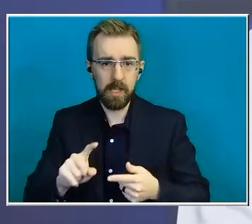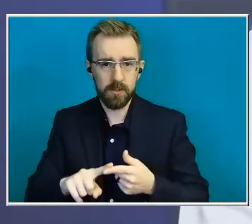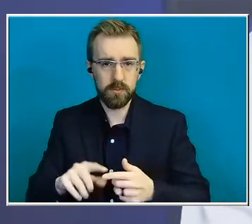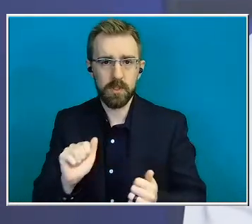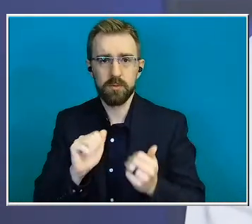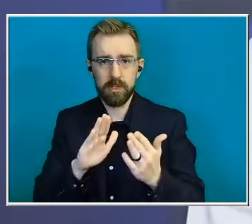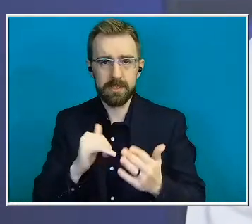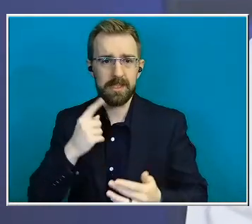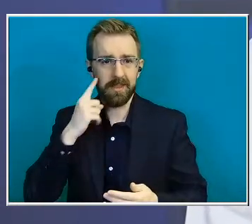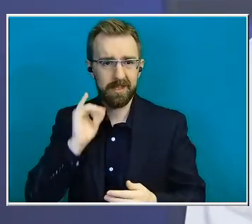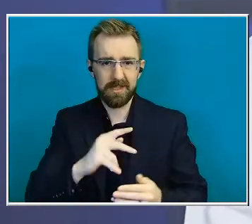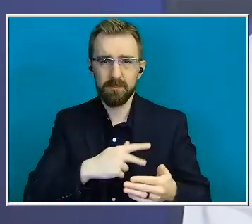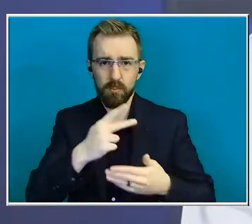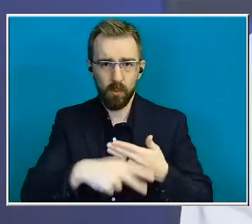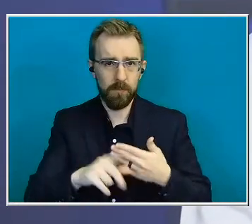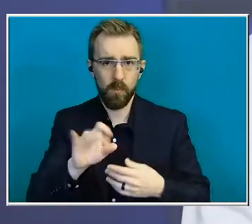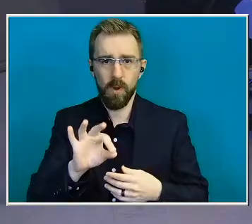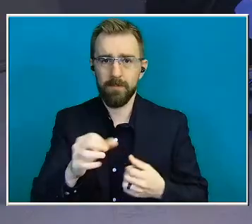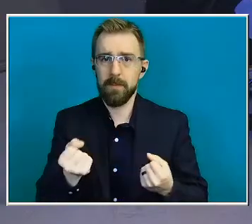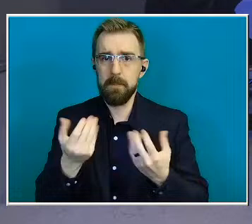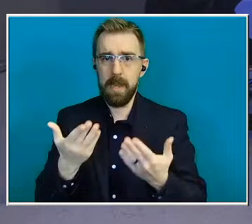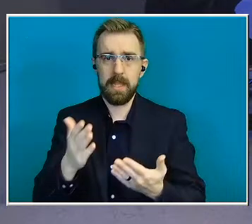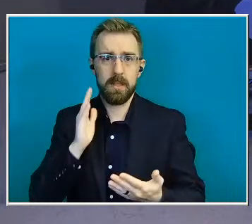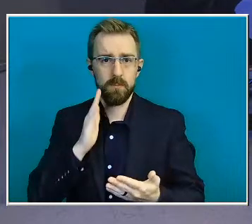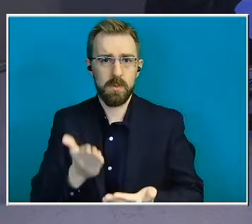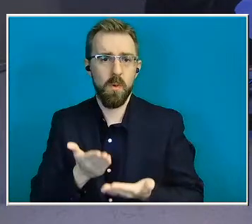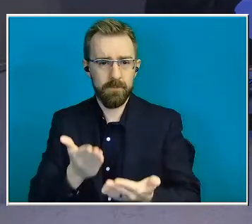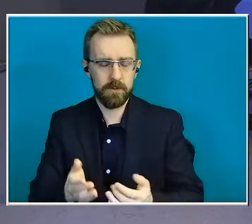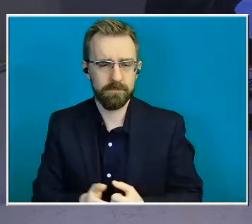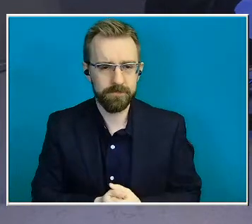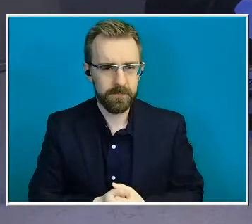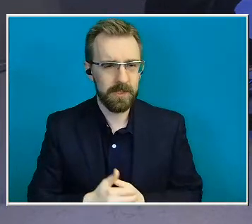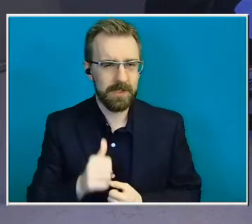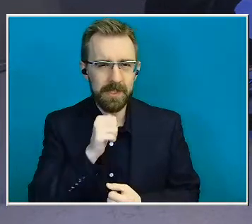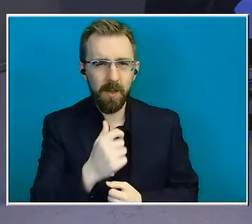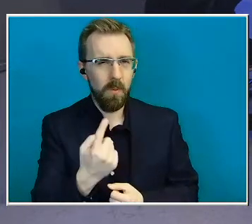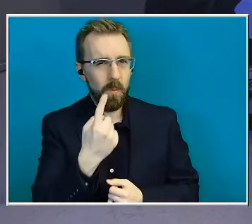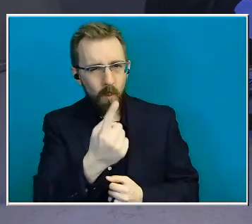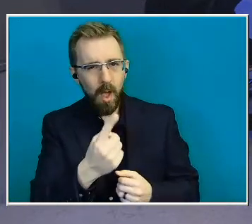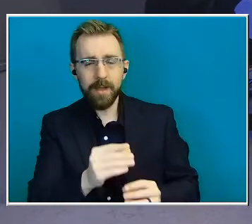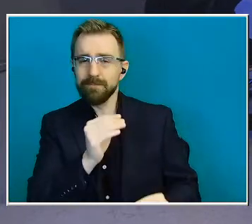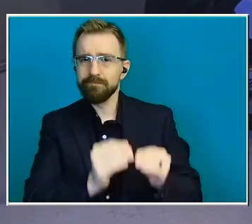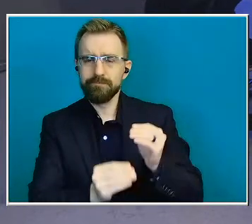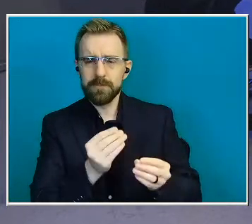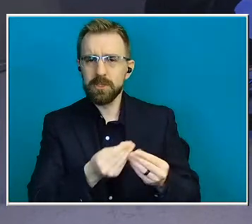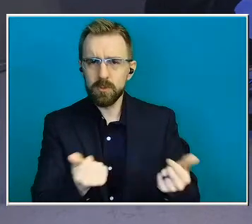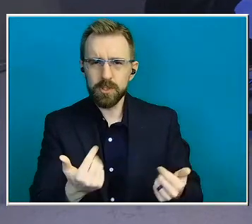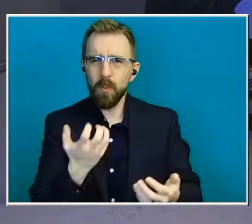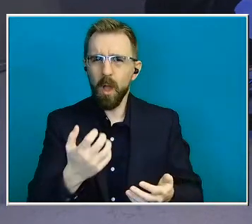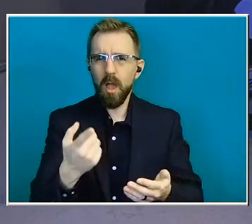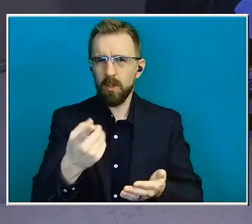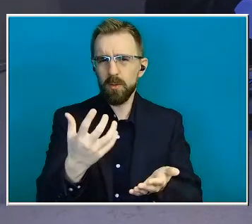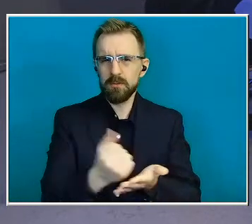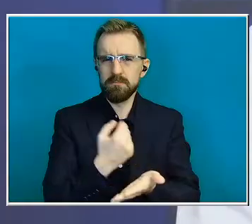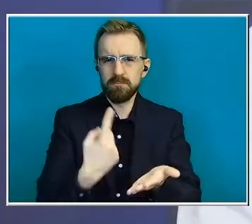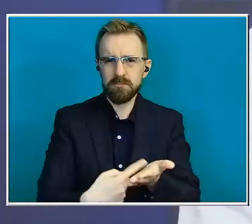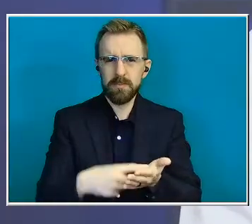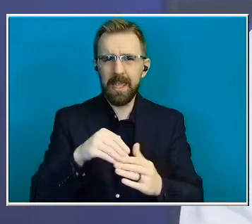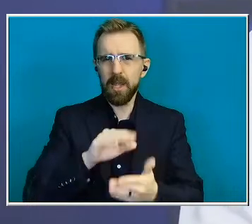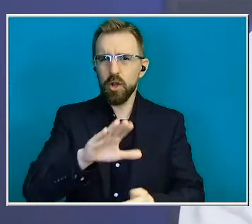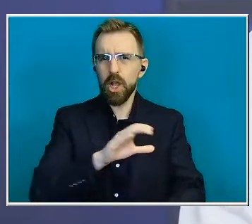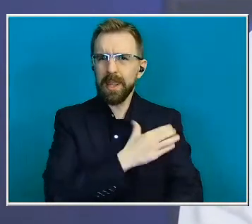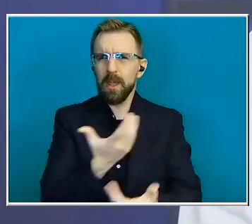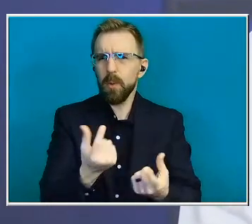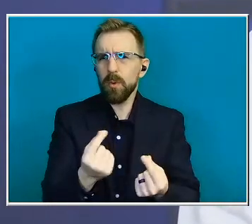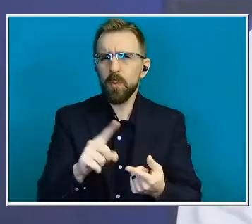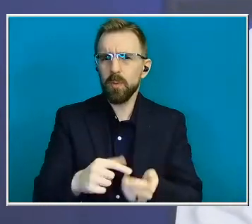is one of many that's being offered. So there's not one single solution to fixing this. Talk a little bit about what you're doing in your clinic to help. Yes, we have several different